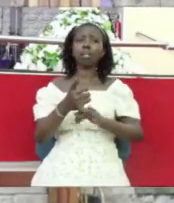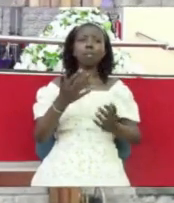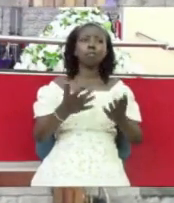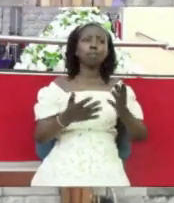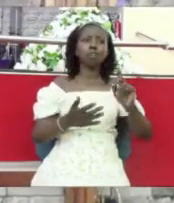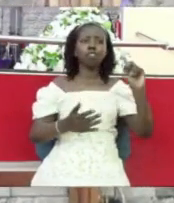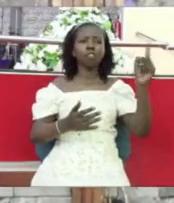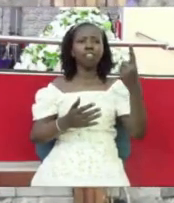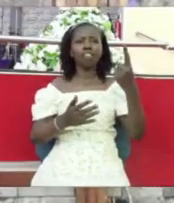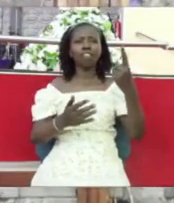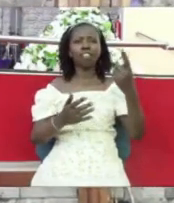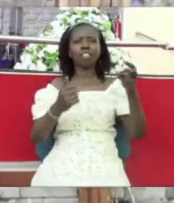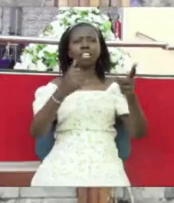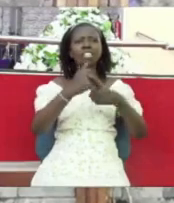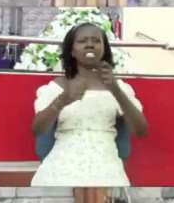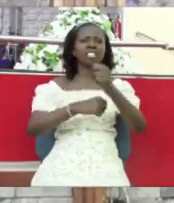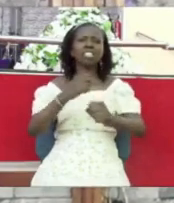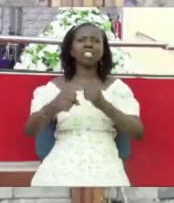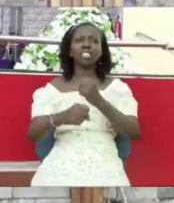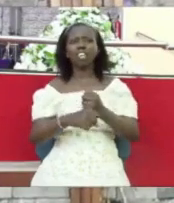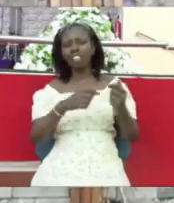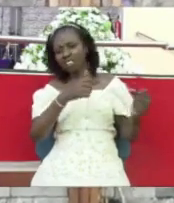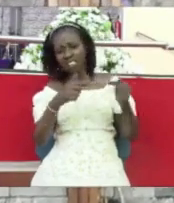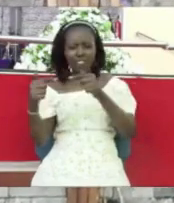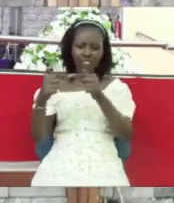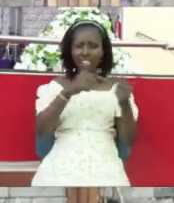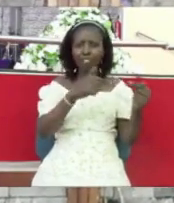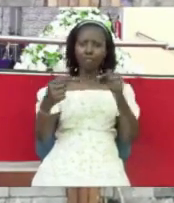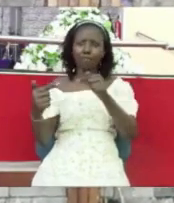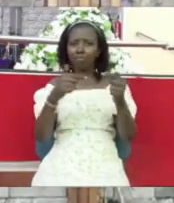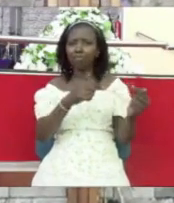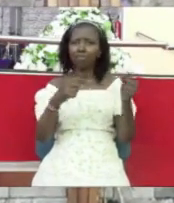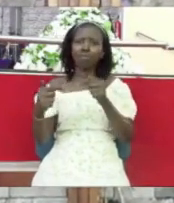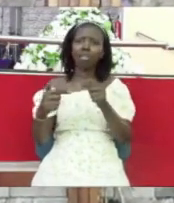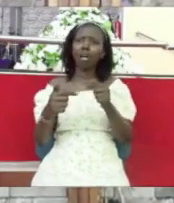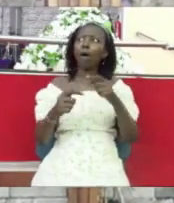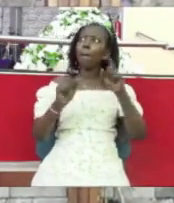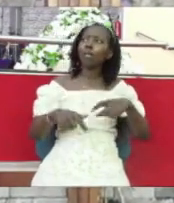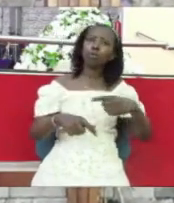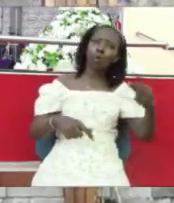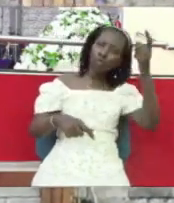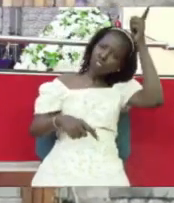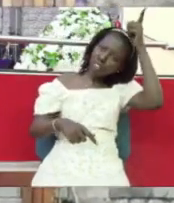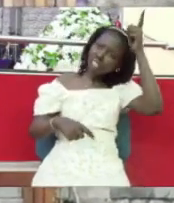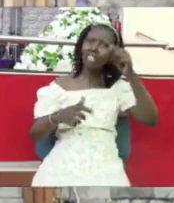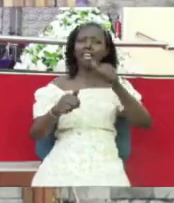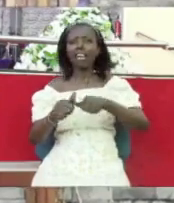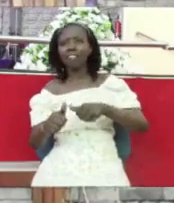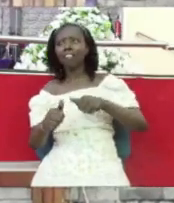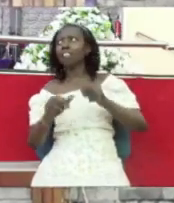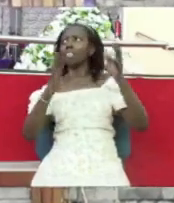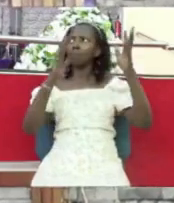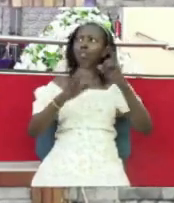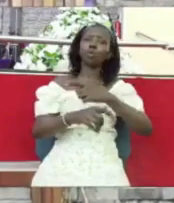first 6 years, you have just been fighting. No, this is, I'm supposed to do this. This is, we are supposed to go home. Every Christmas, we went to your home. I don't know